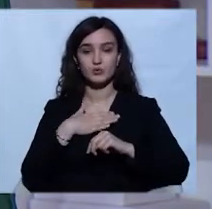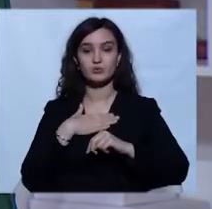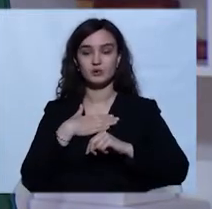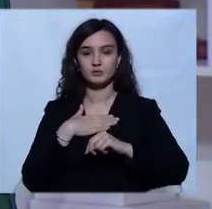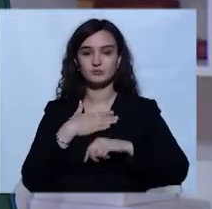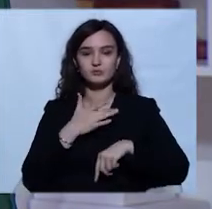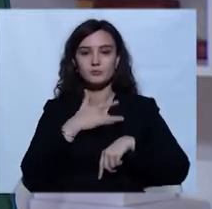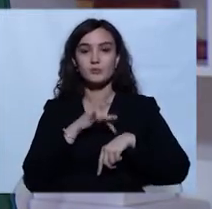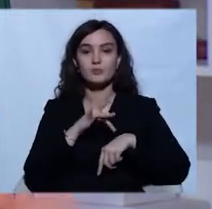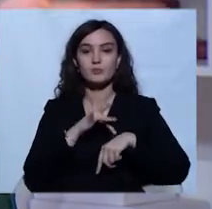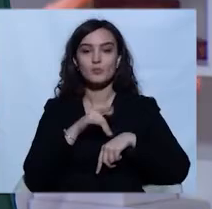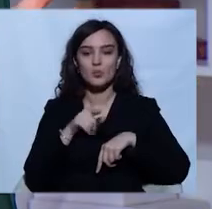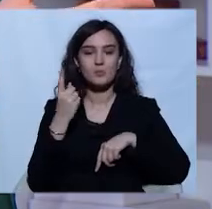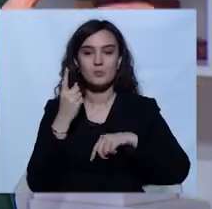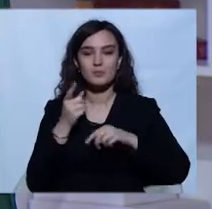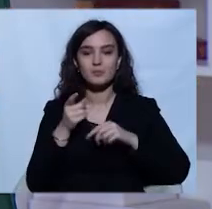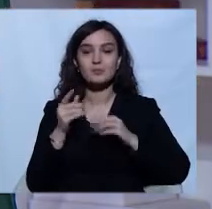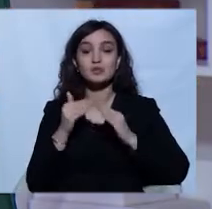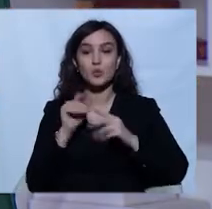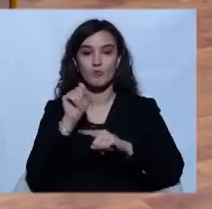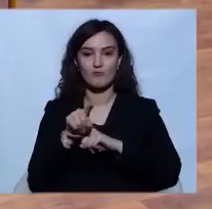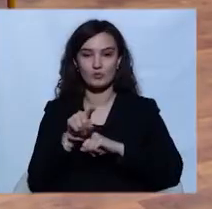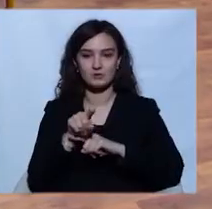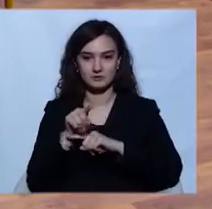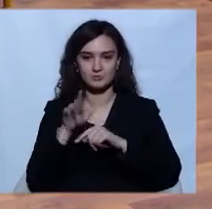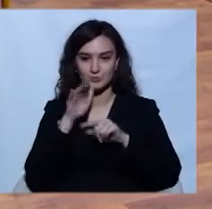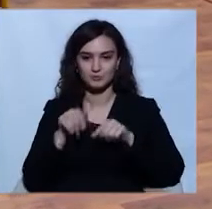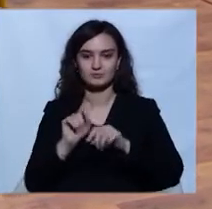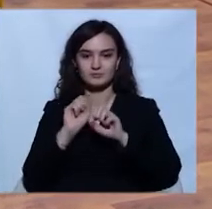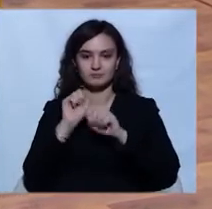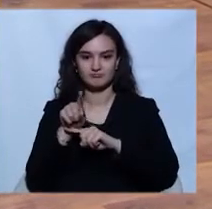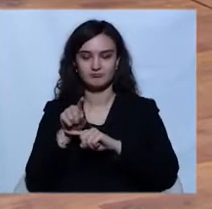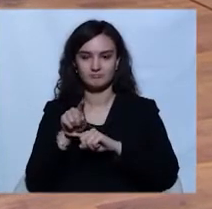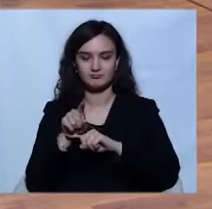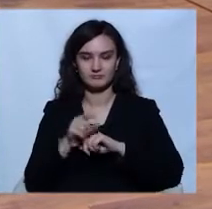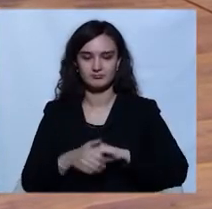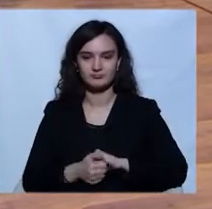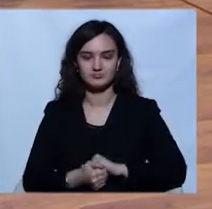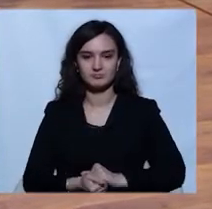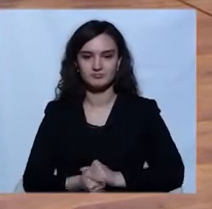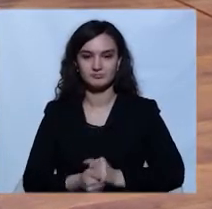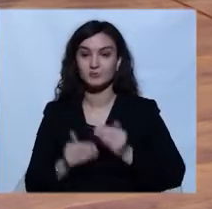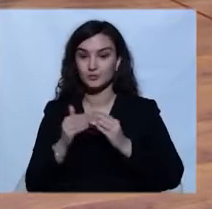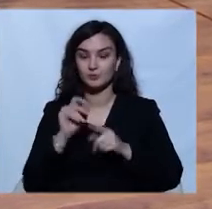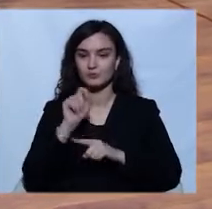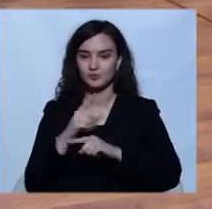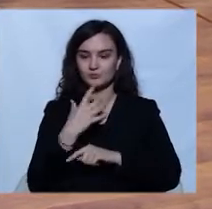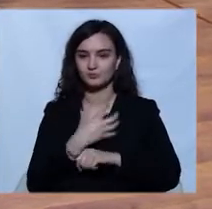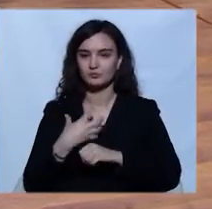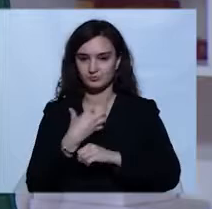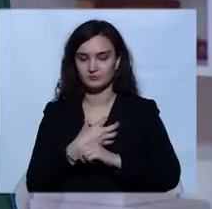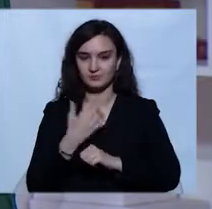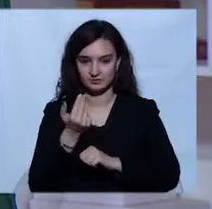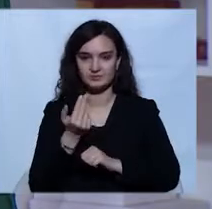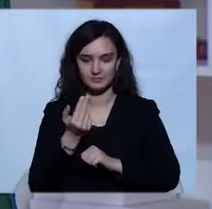favorite part, of course, homework time. I guess it wouldn't be a lesson without some homework. It really